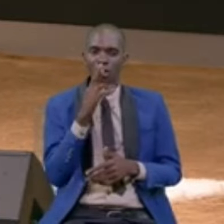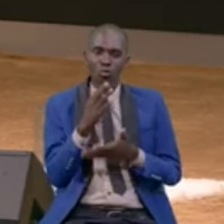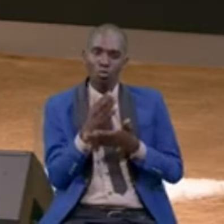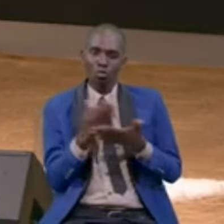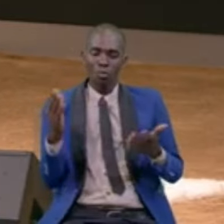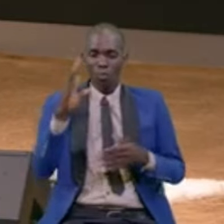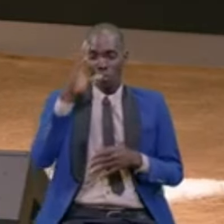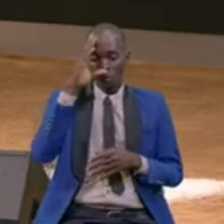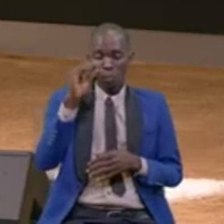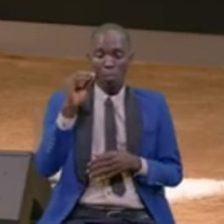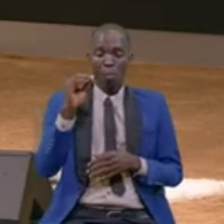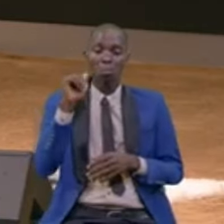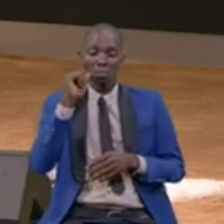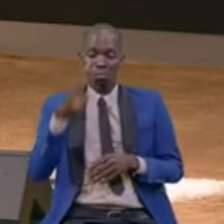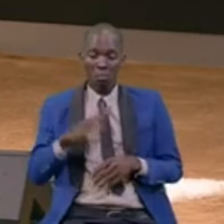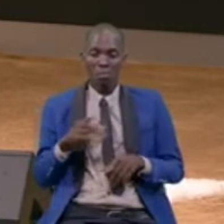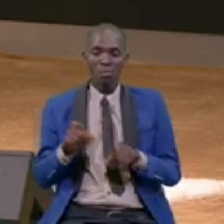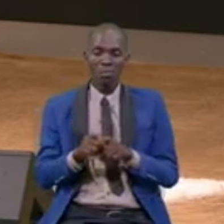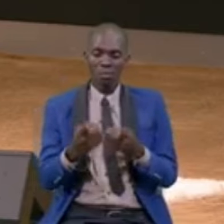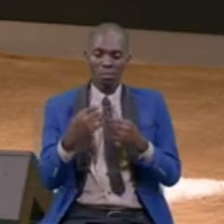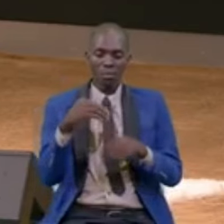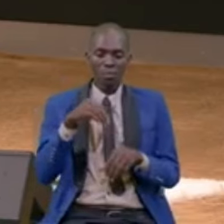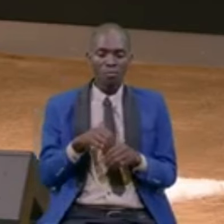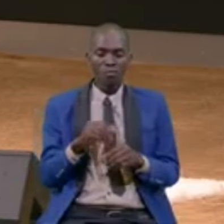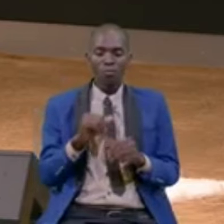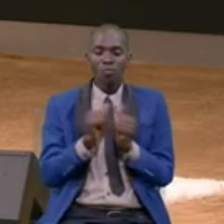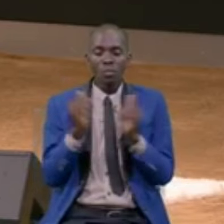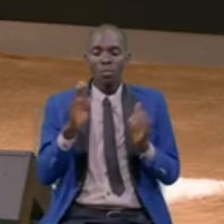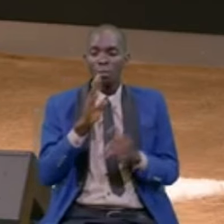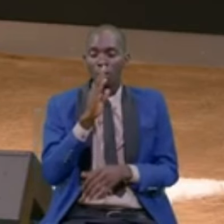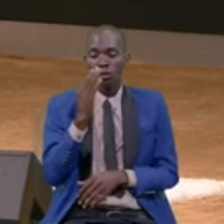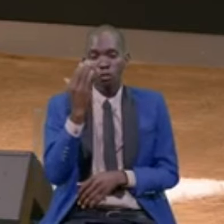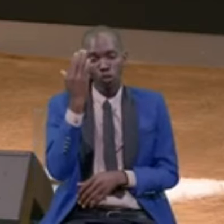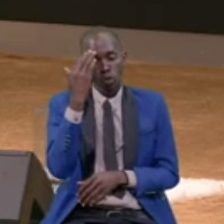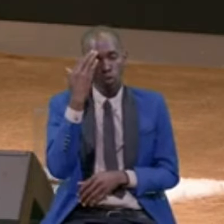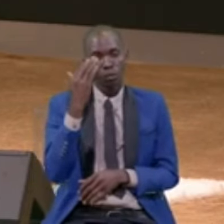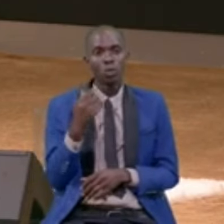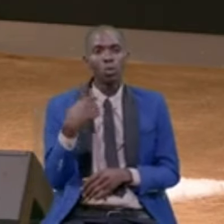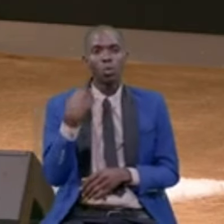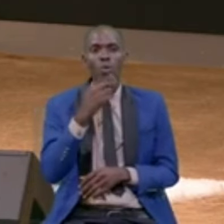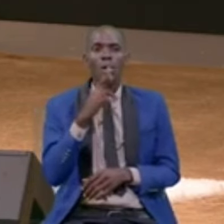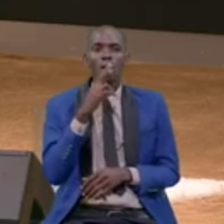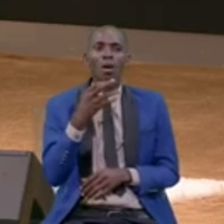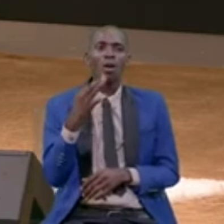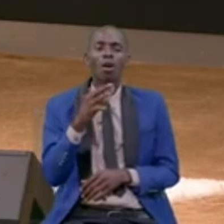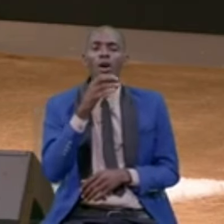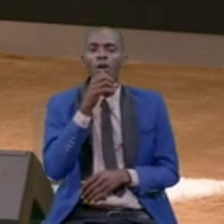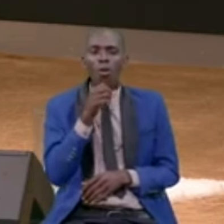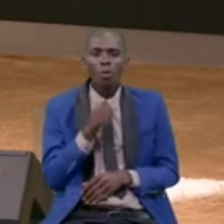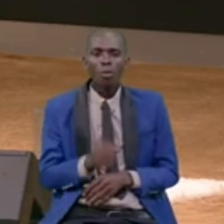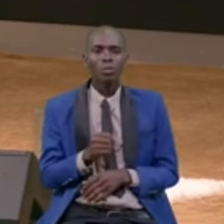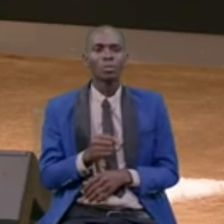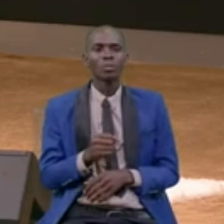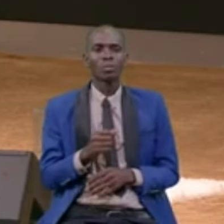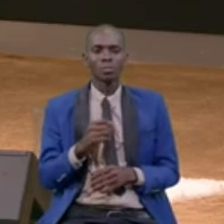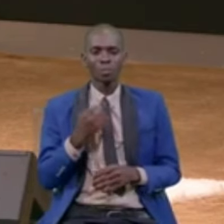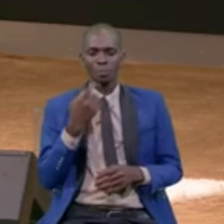in unawares, who were before of old ordained to